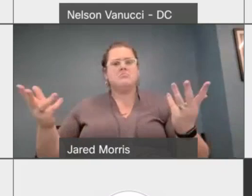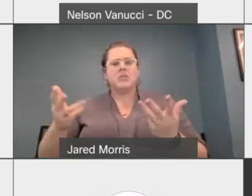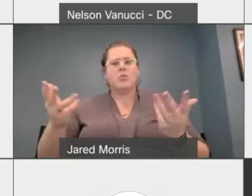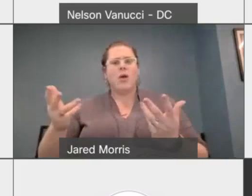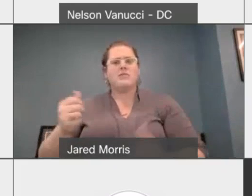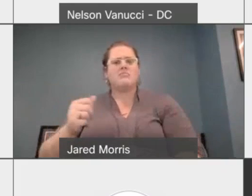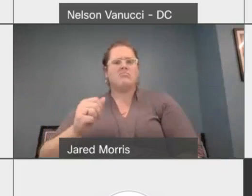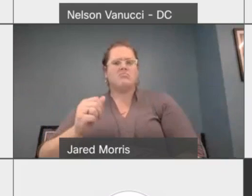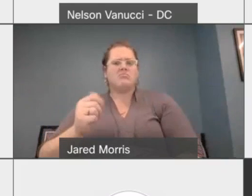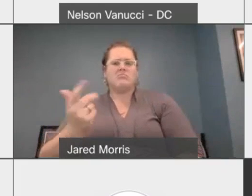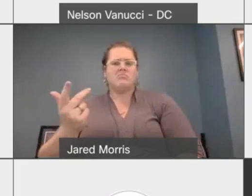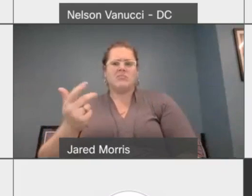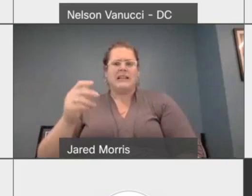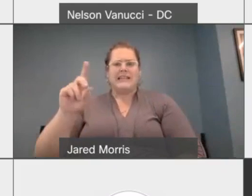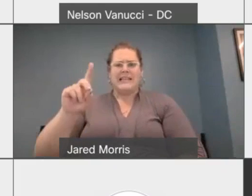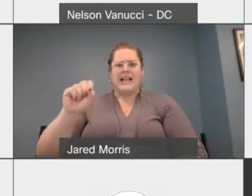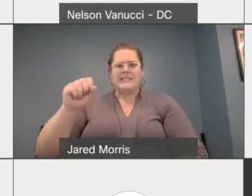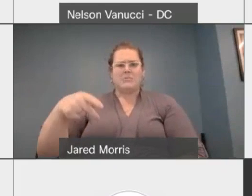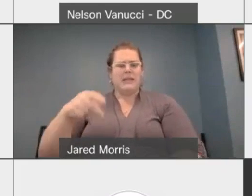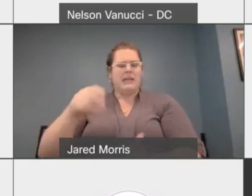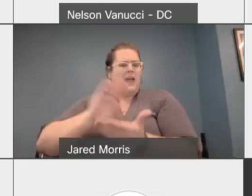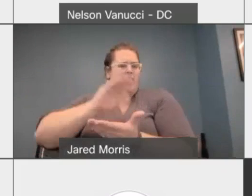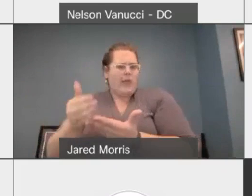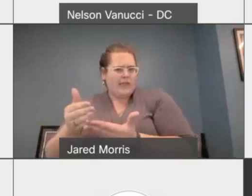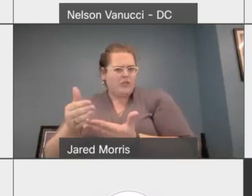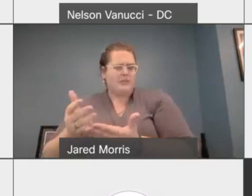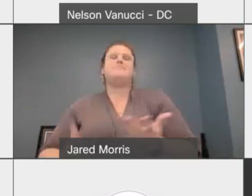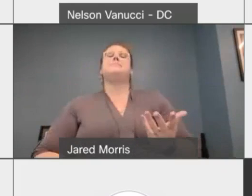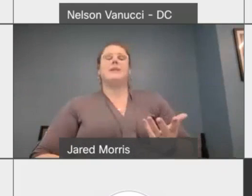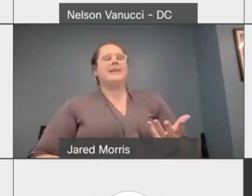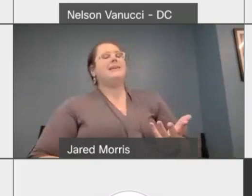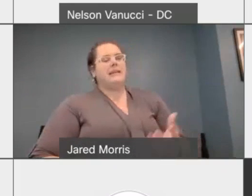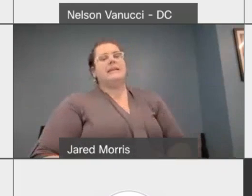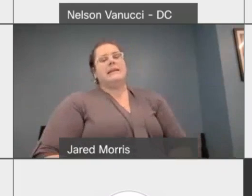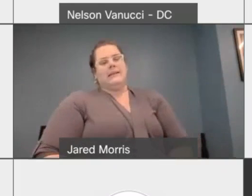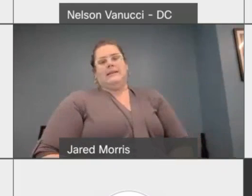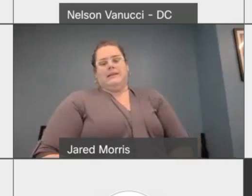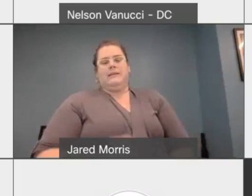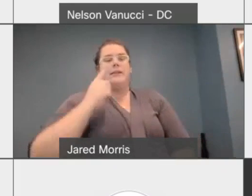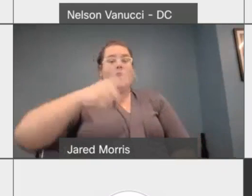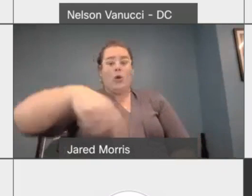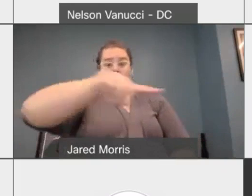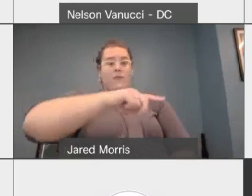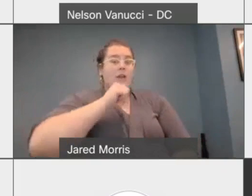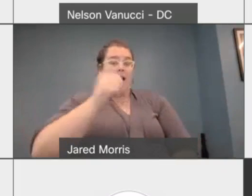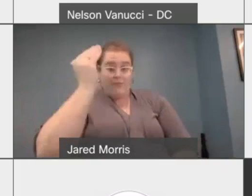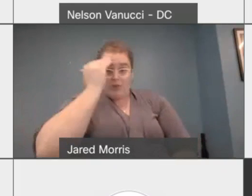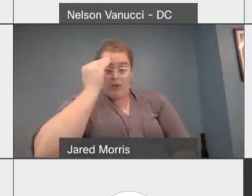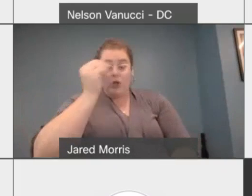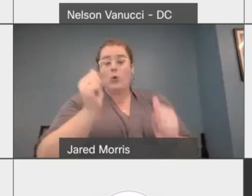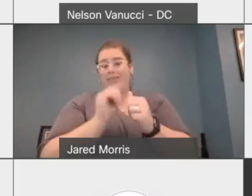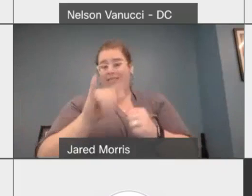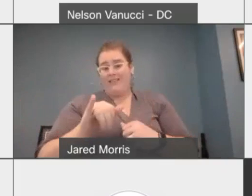with regard to, so for those unfamiliar with the question, our ARPA funding